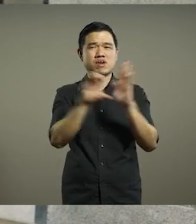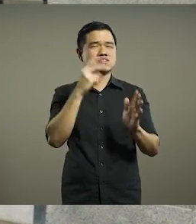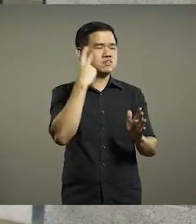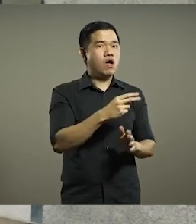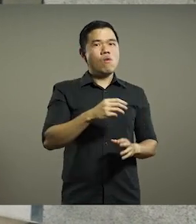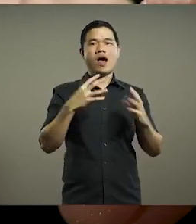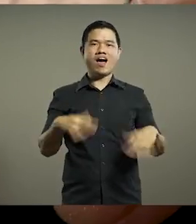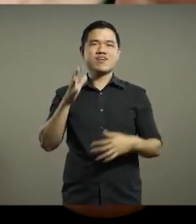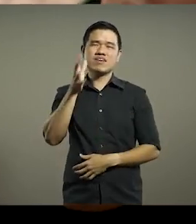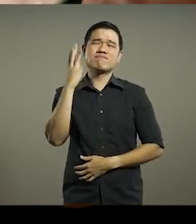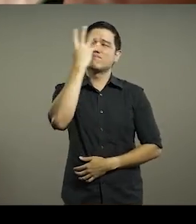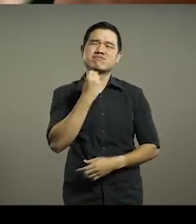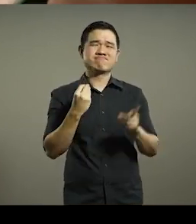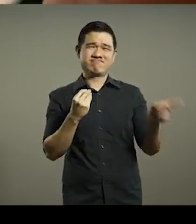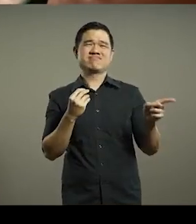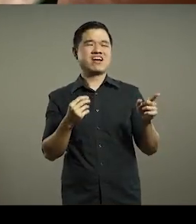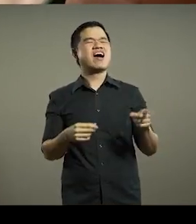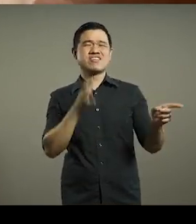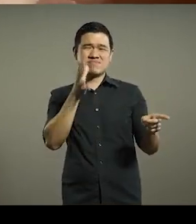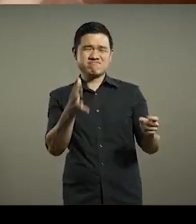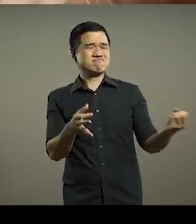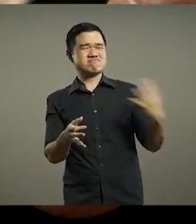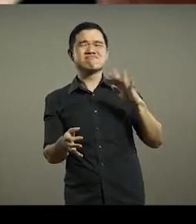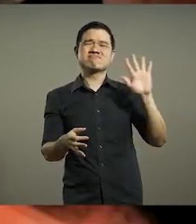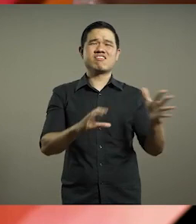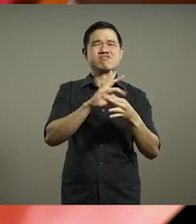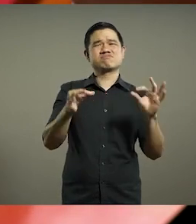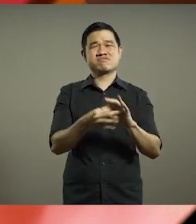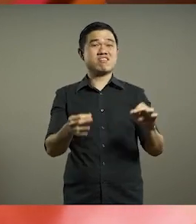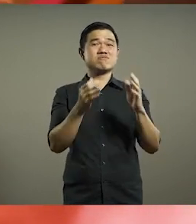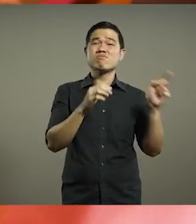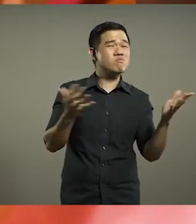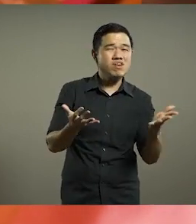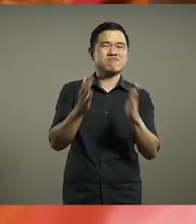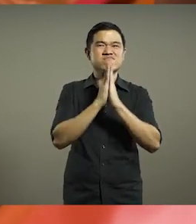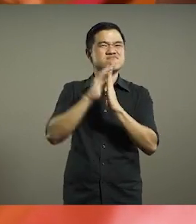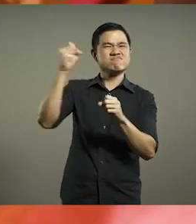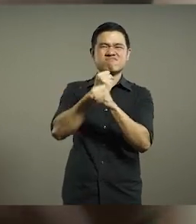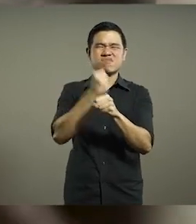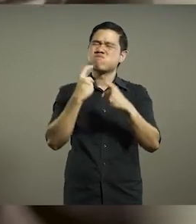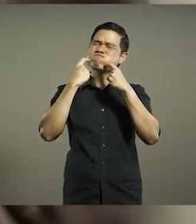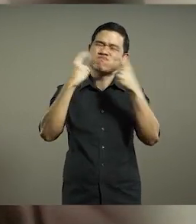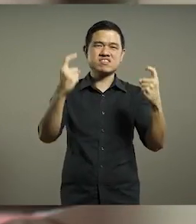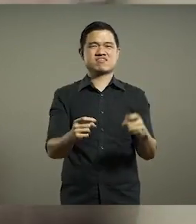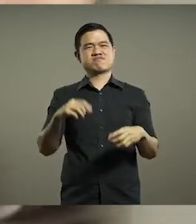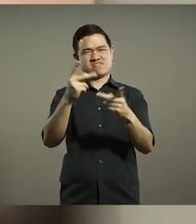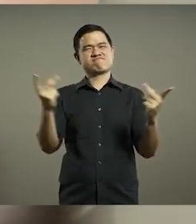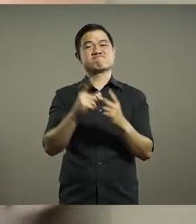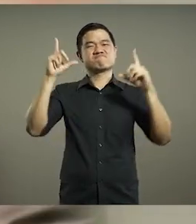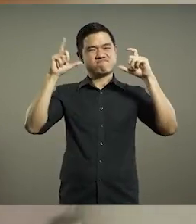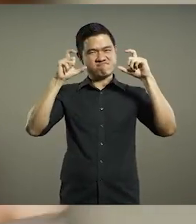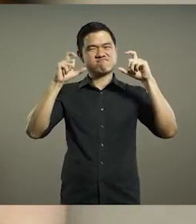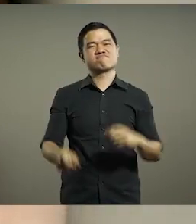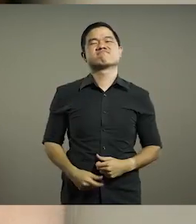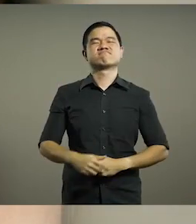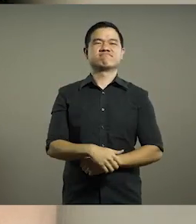her photos and marvel at her beauty. She would then cheerily tell me the stories from her days as a photographer working at a well-known studio in